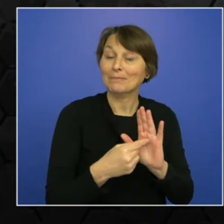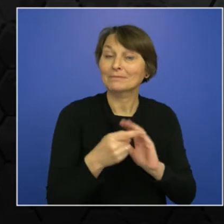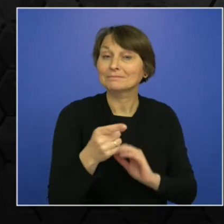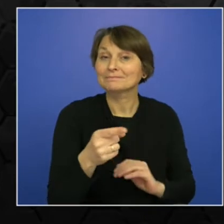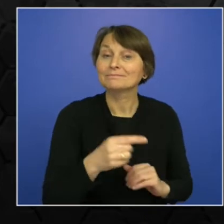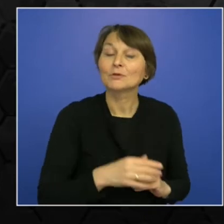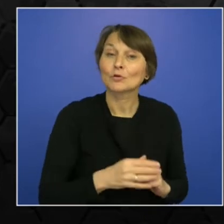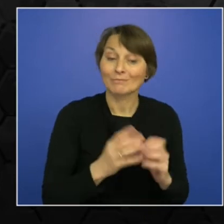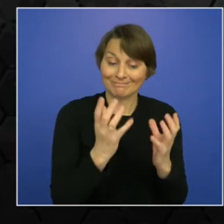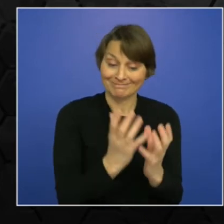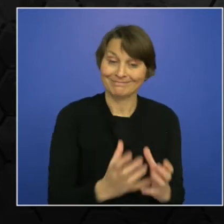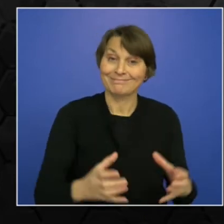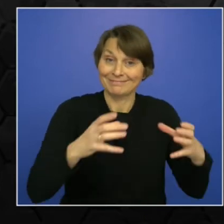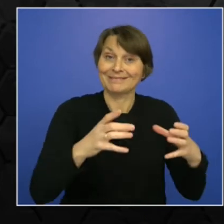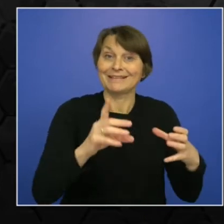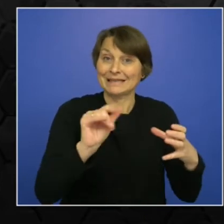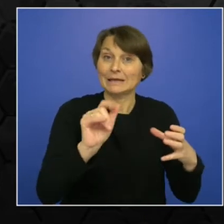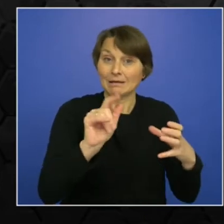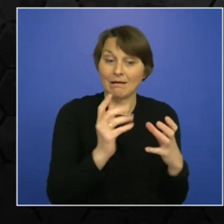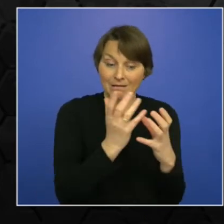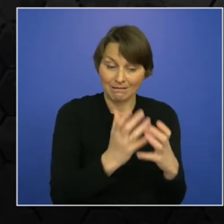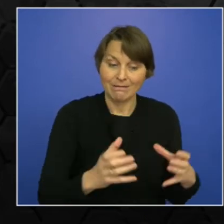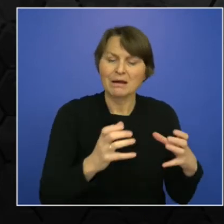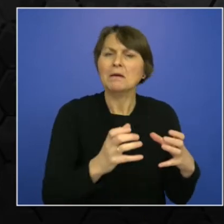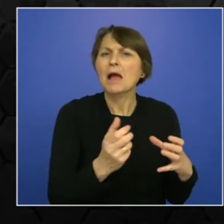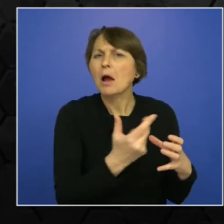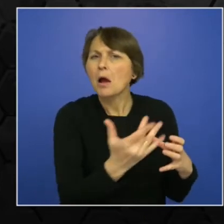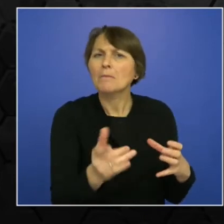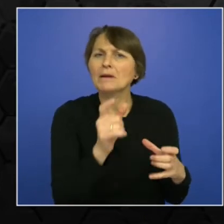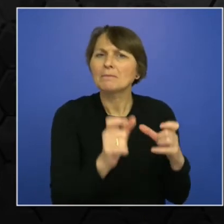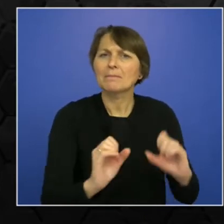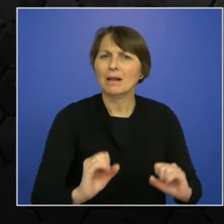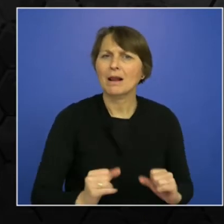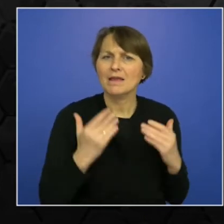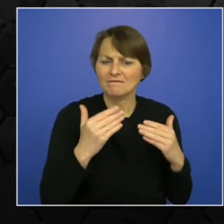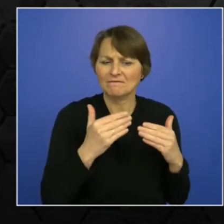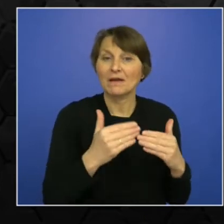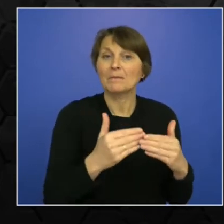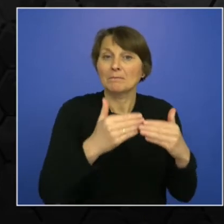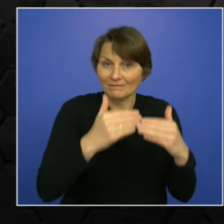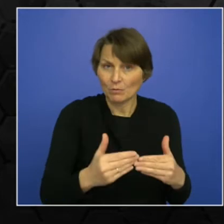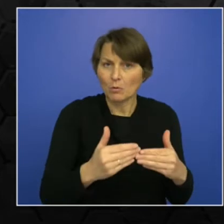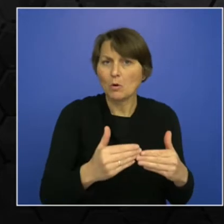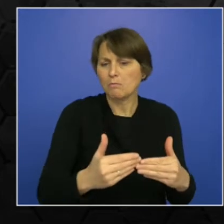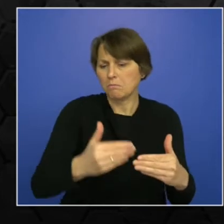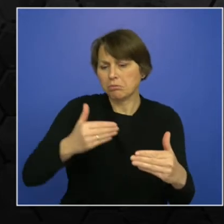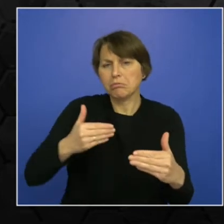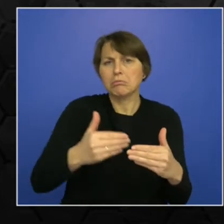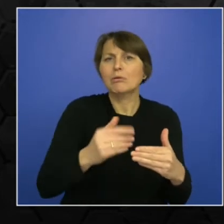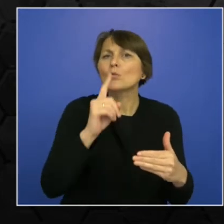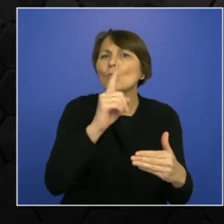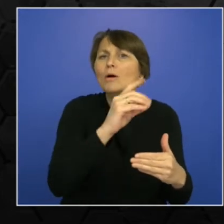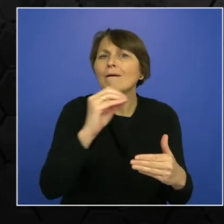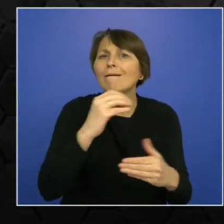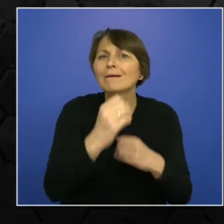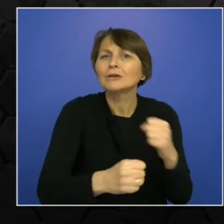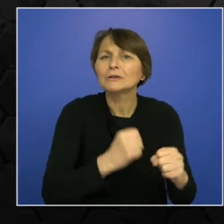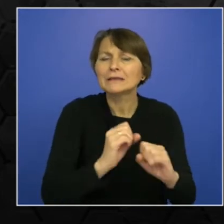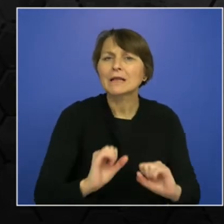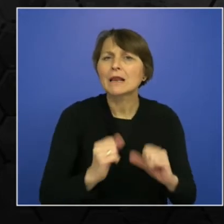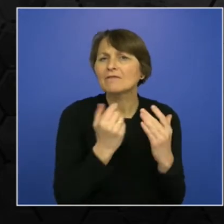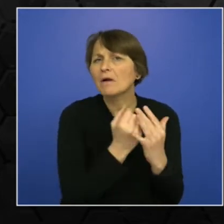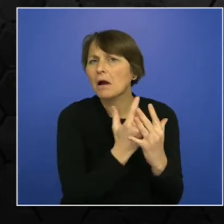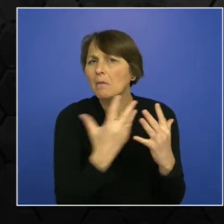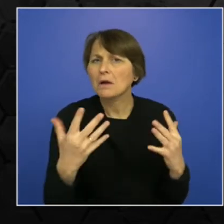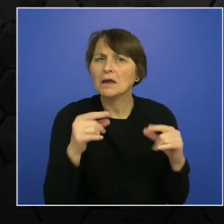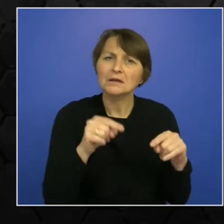data set that includes city population by year for the past 100 years, and you want to know what the population